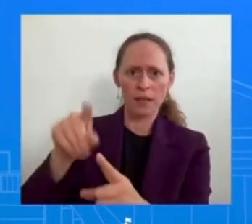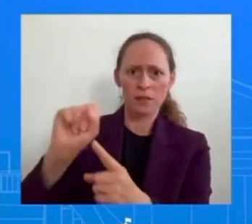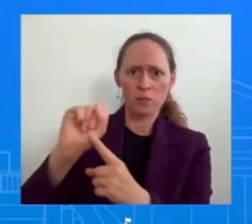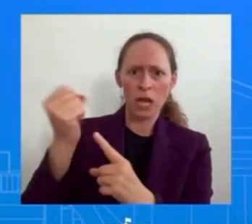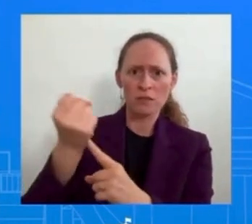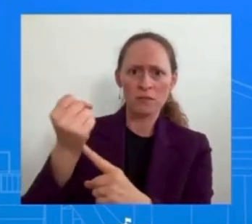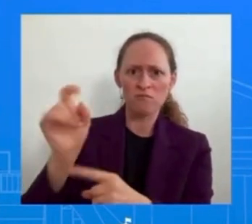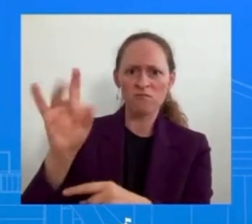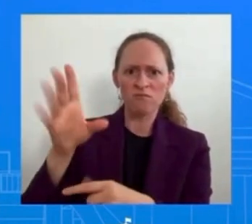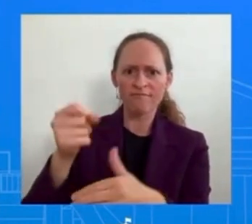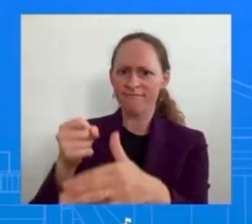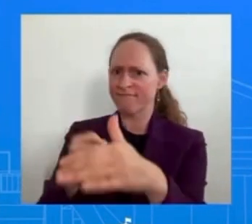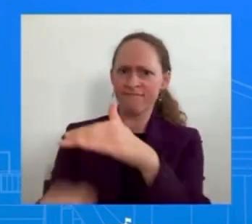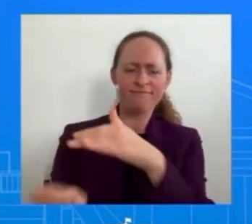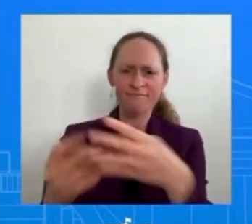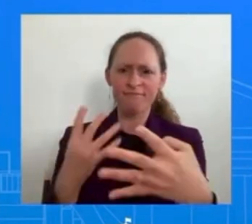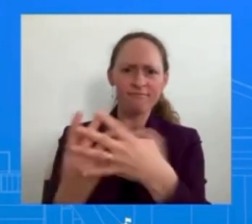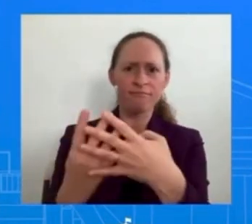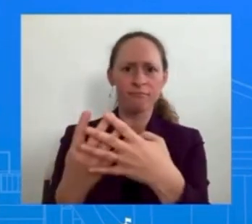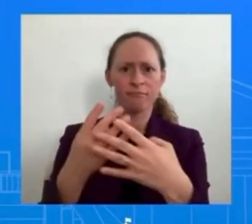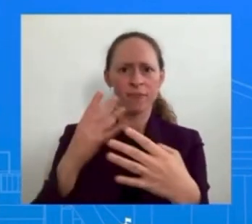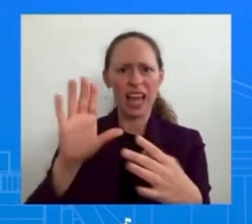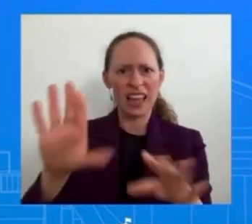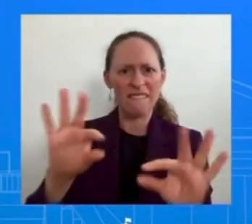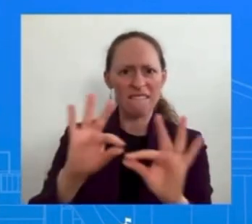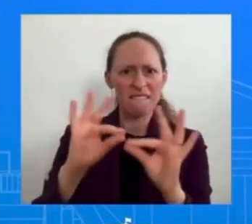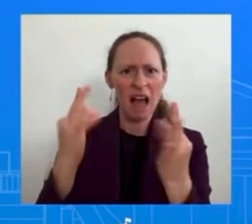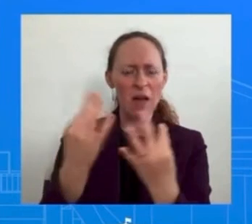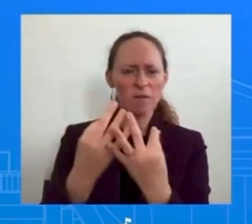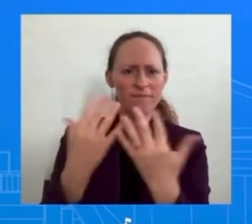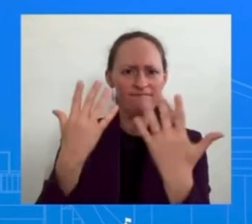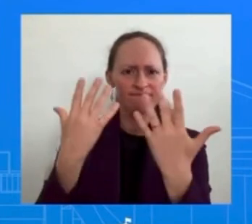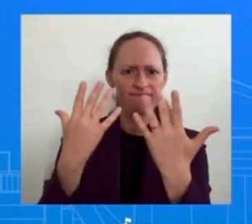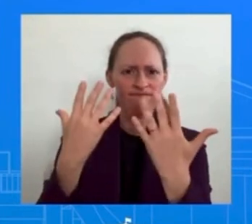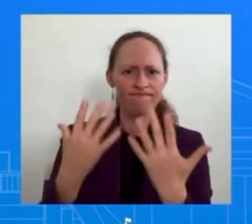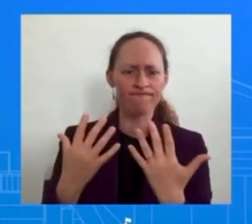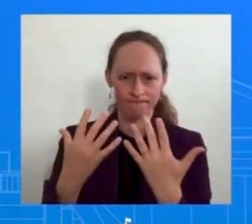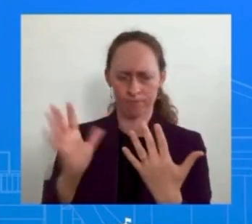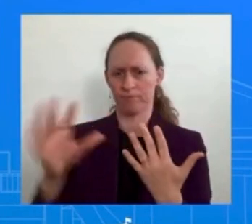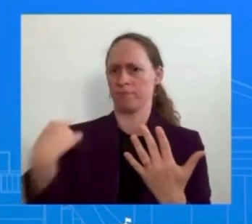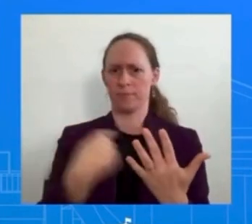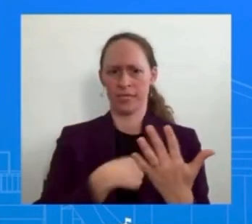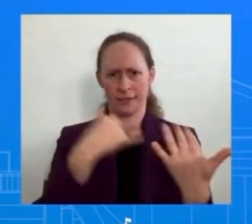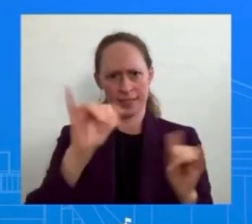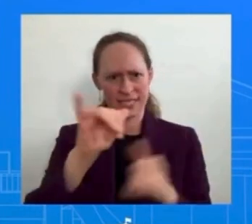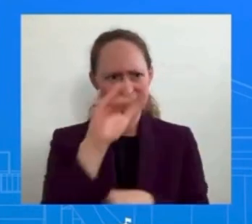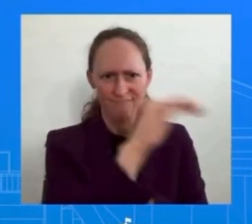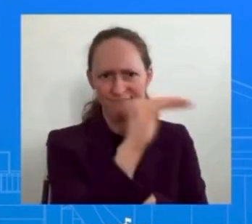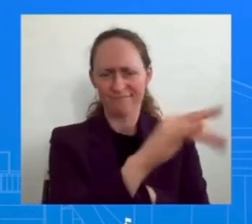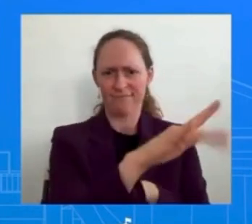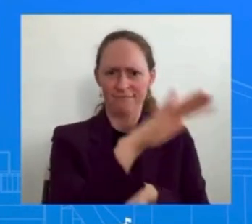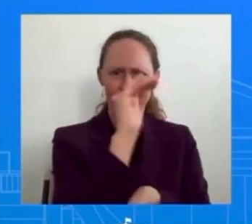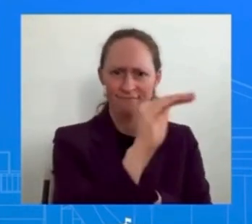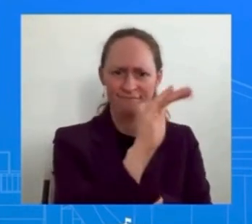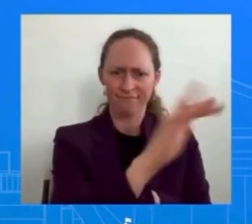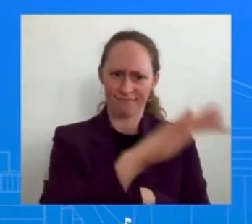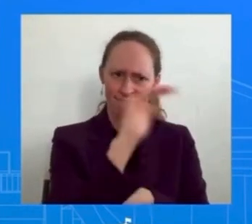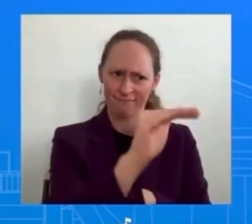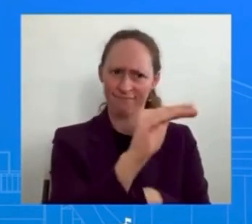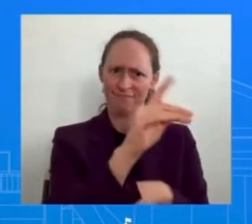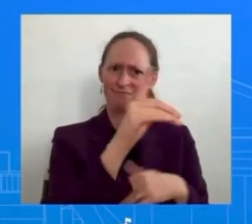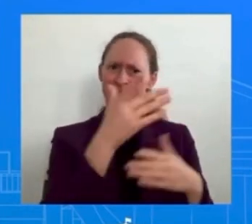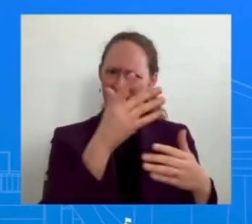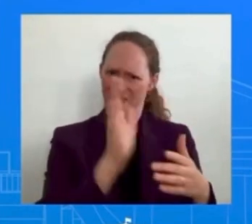the importance of President Bazoum and his family's well-being and safety in both public and private communications, and we continue to